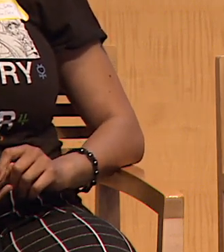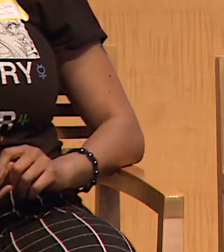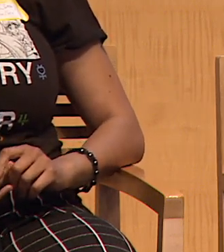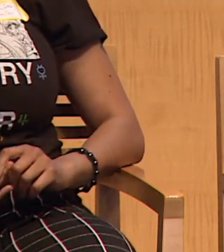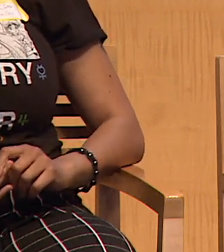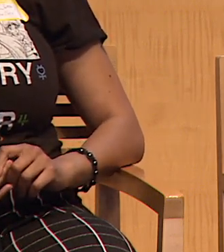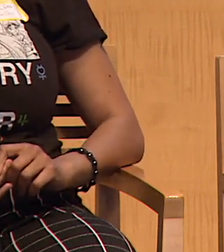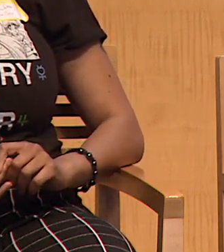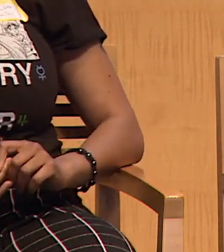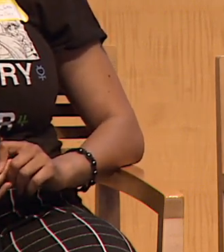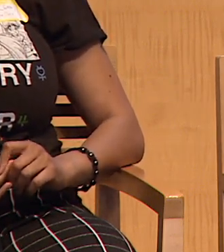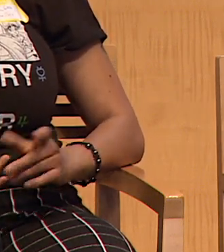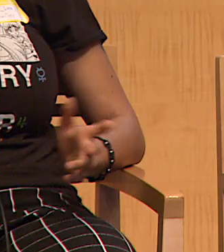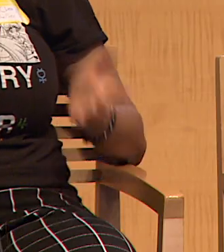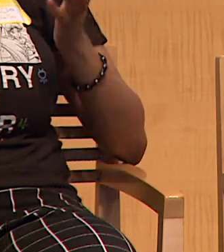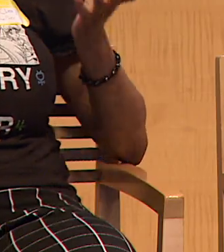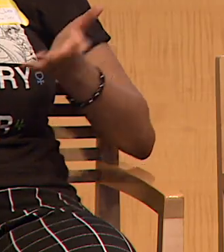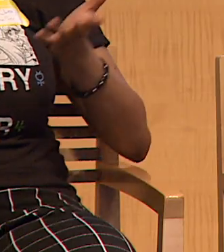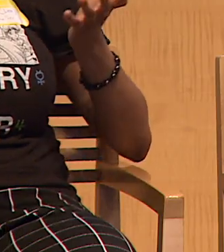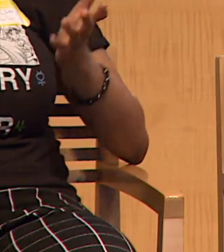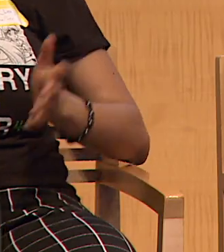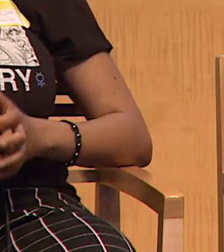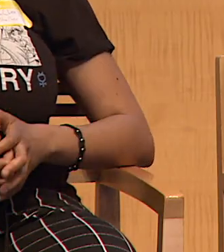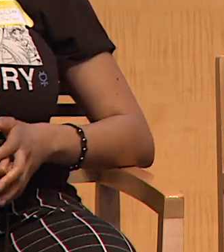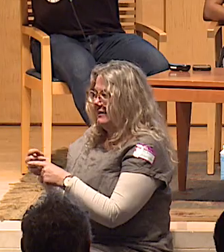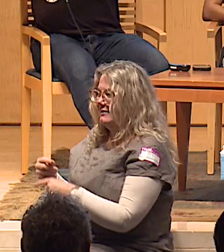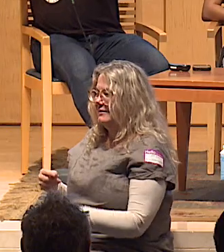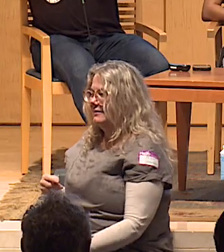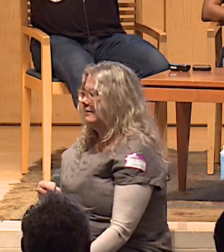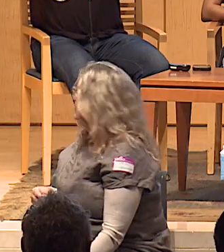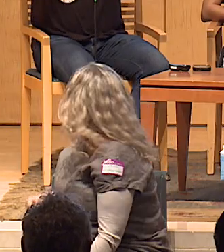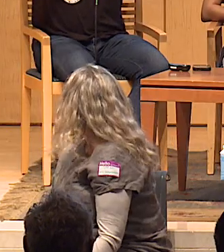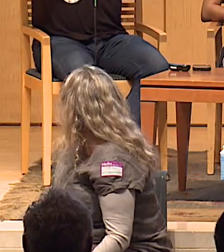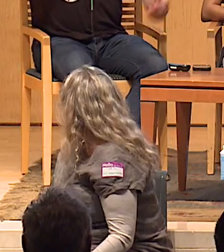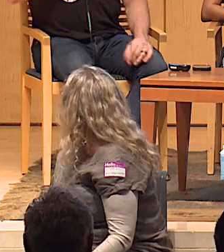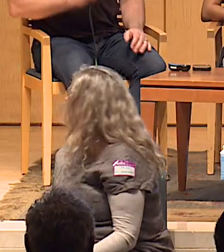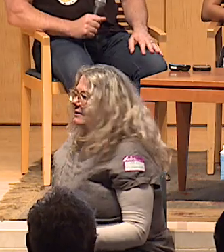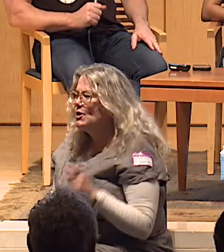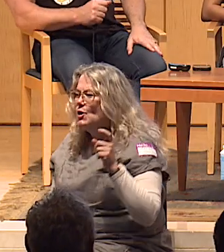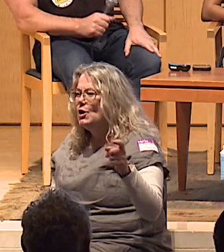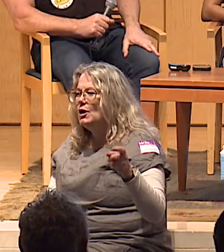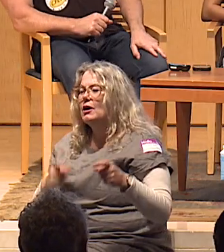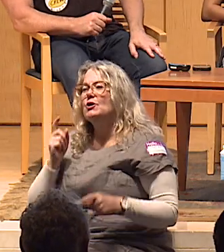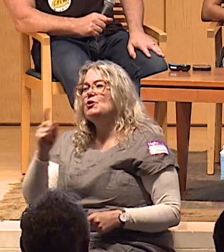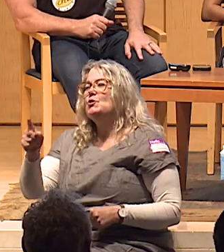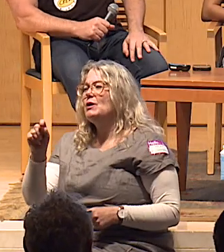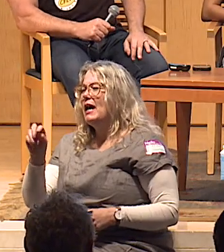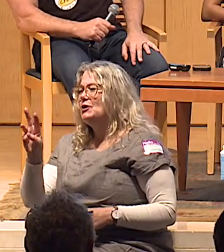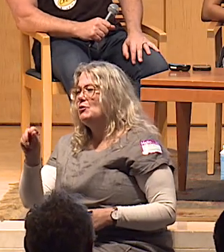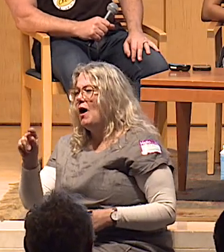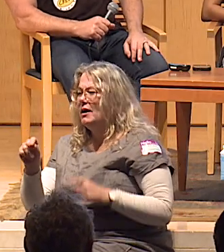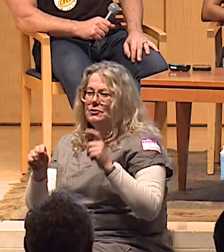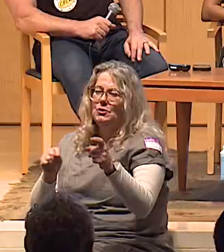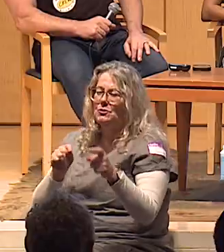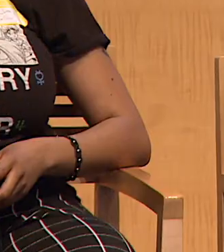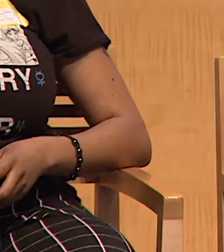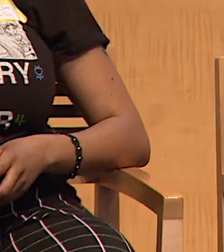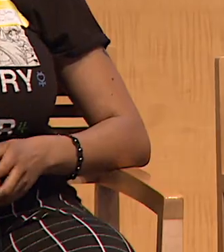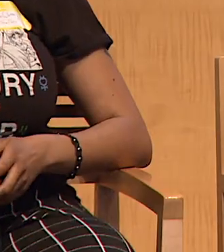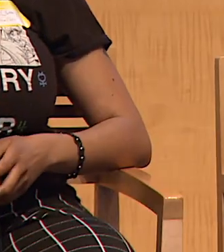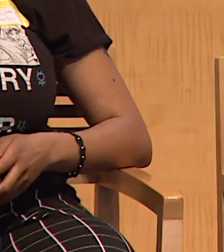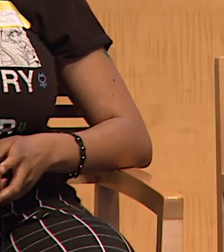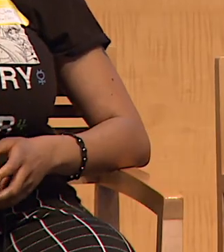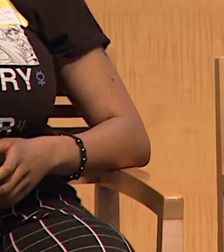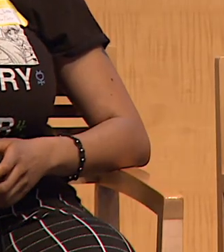up a porn book. You're like, boing, okay, cool. You like, get a twat, and you get a twat, and you get a twat. It's sweet, but, like, good for them. I don't